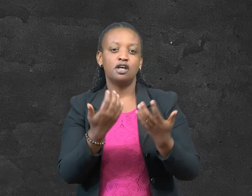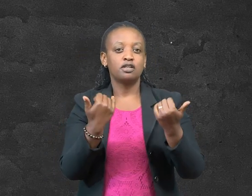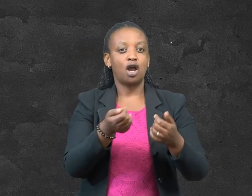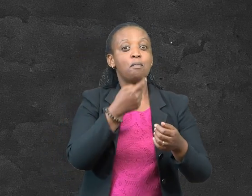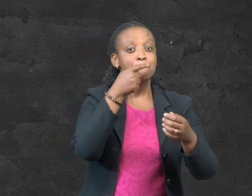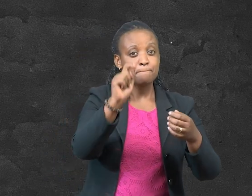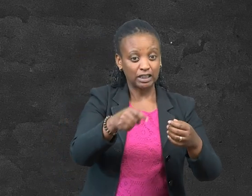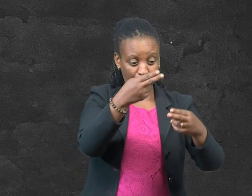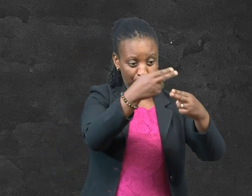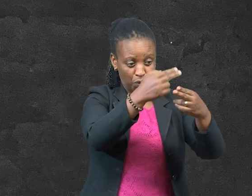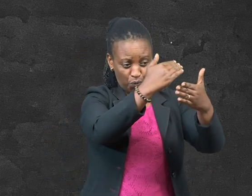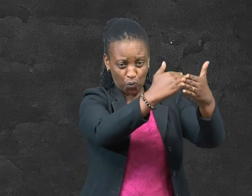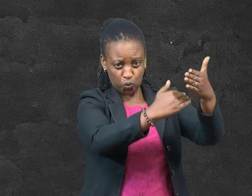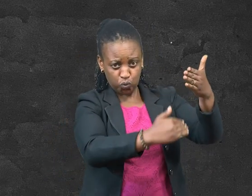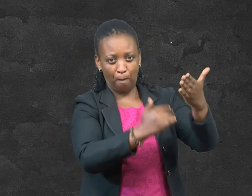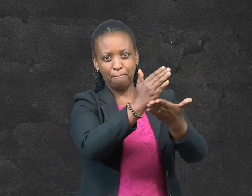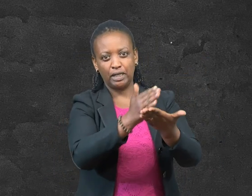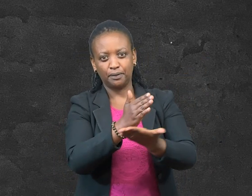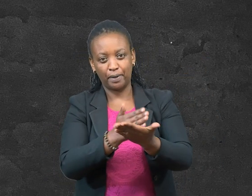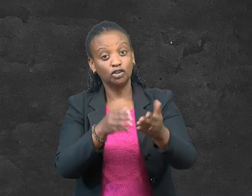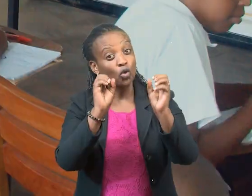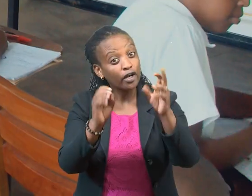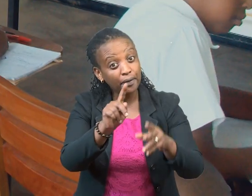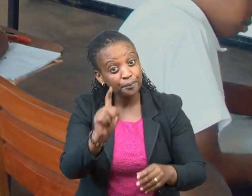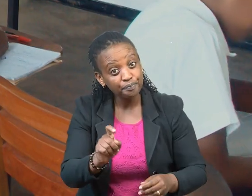to name all these parts, okay?